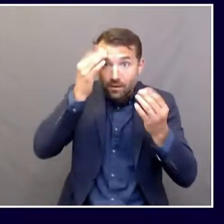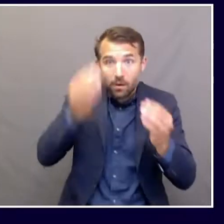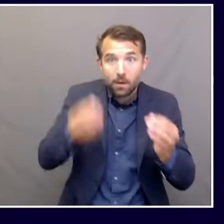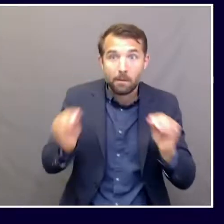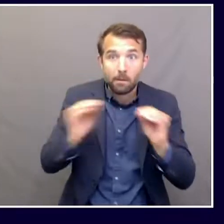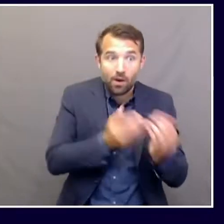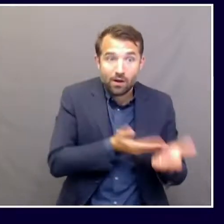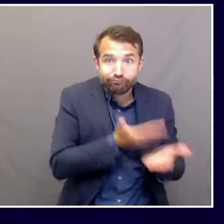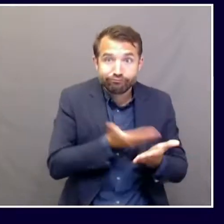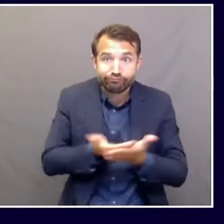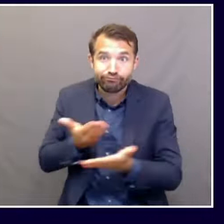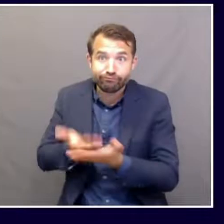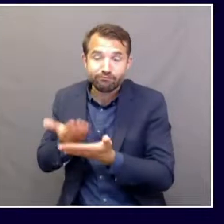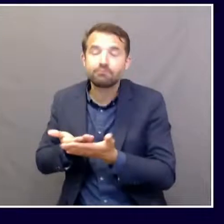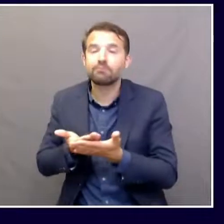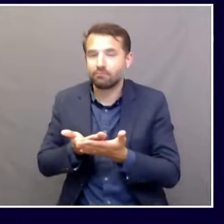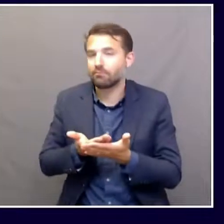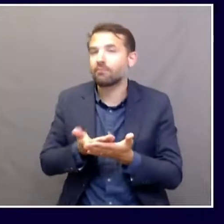yet changed.